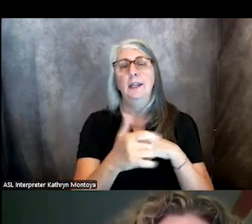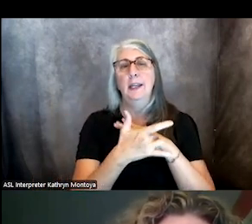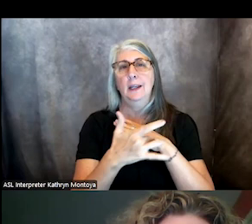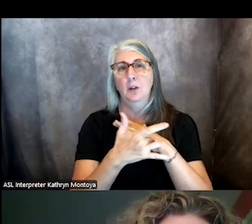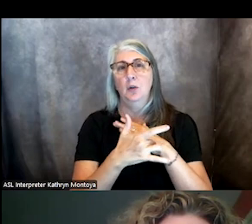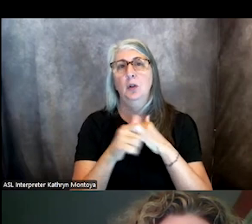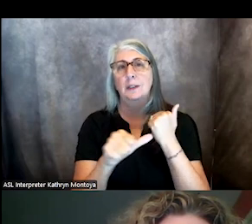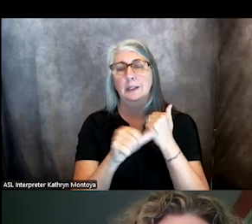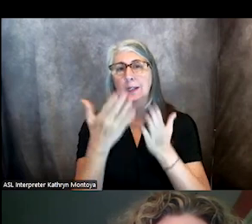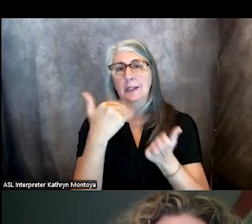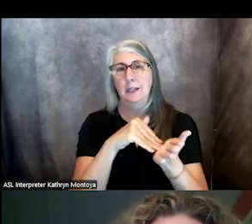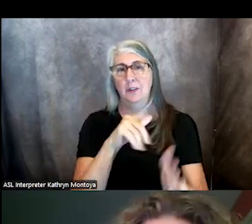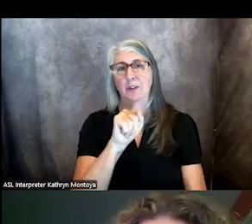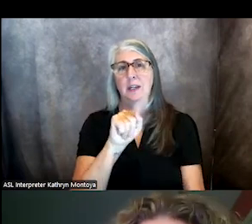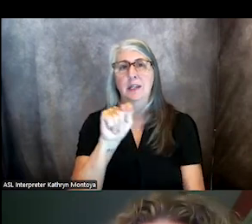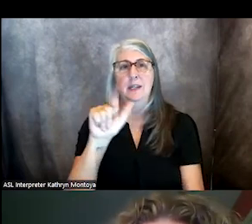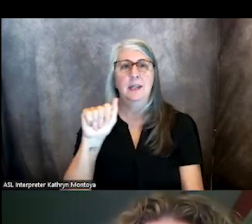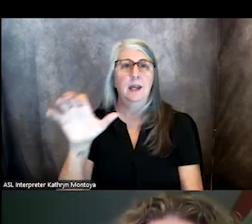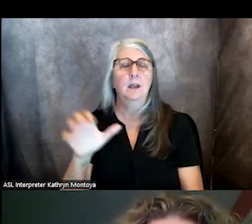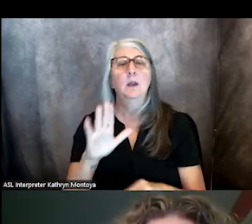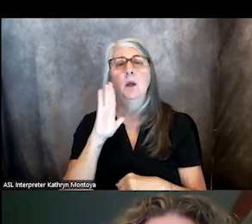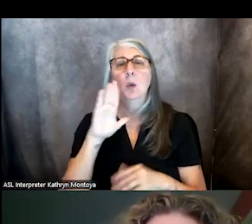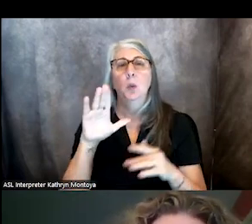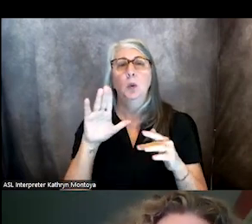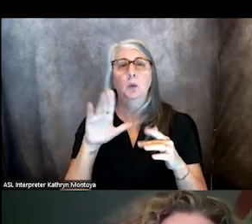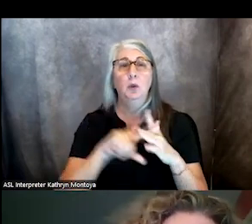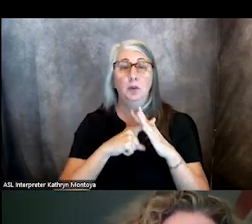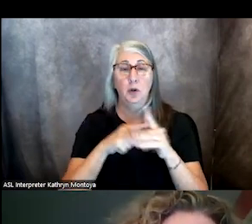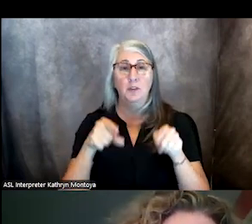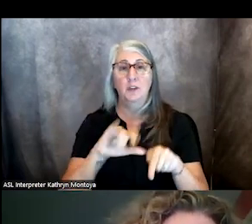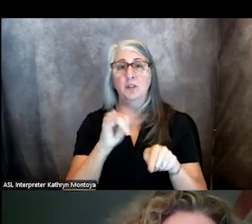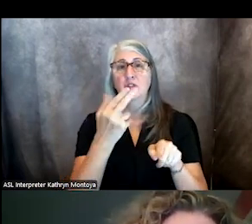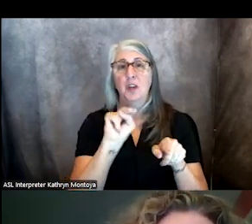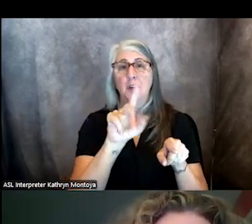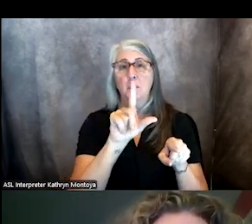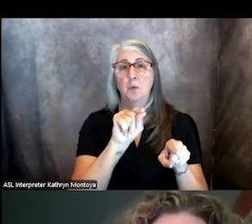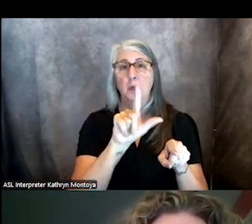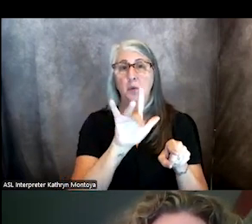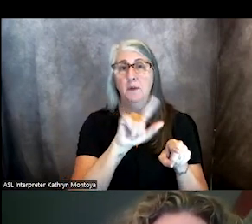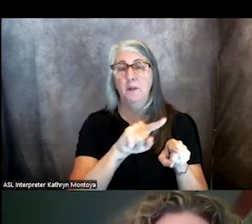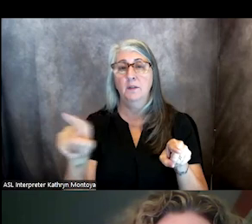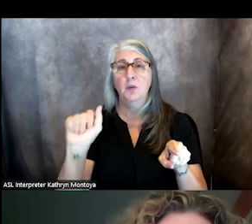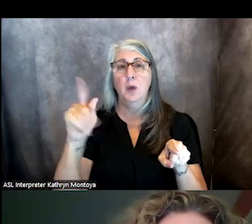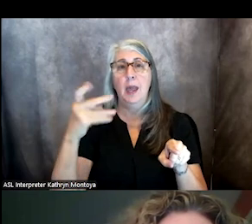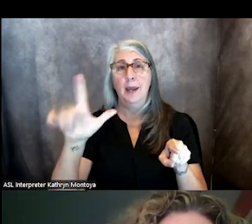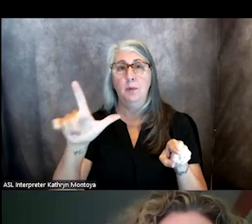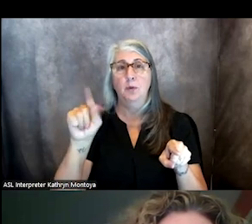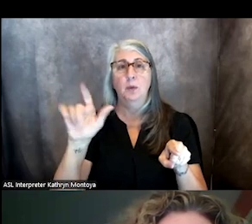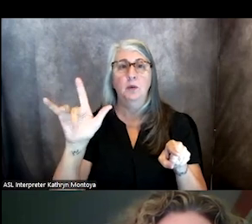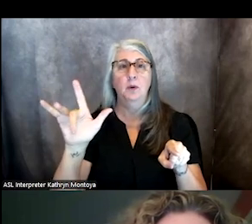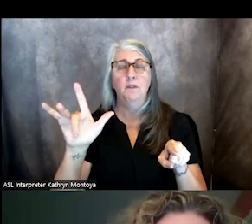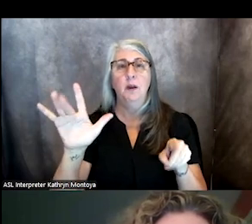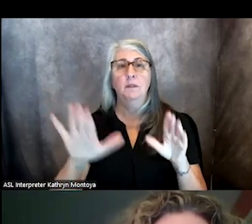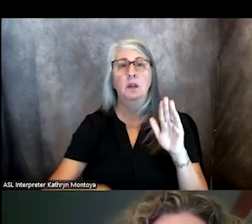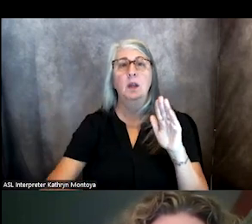this learning collaborative, which will begin January 2025 and go through April 2025. Up to 8